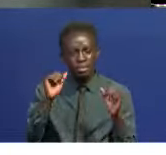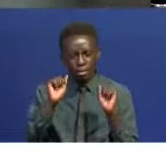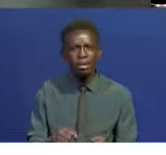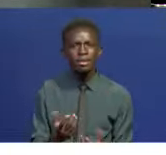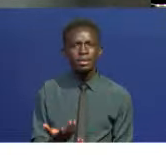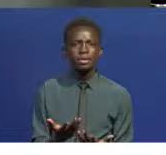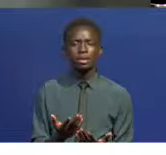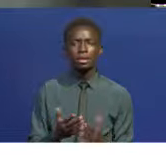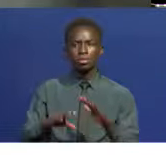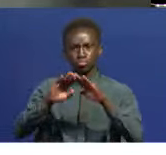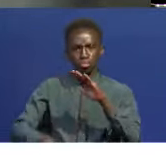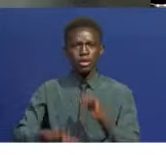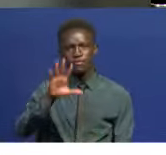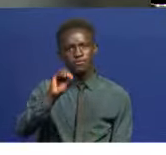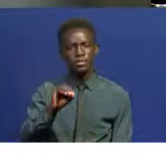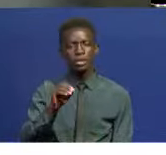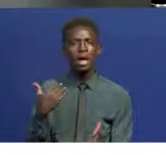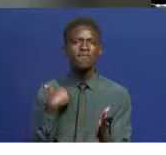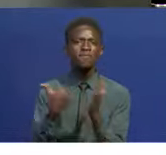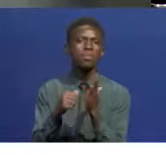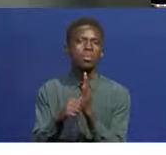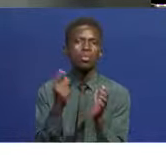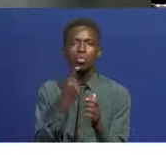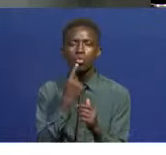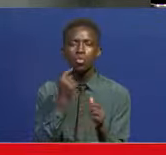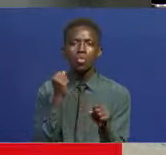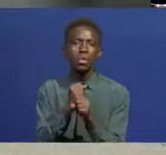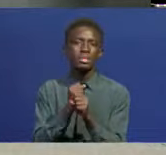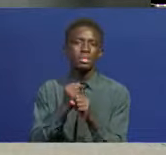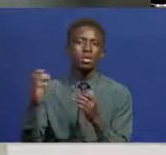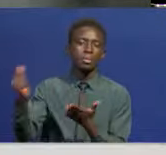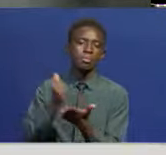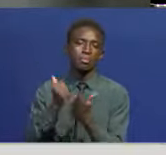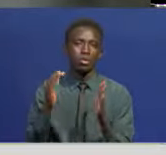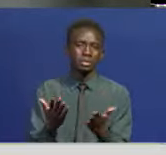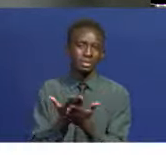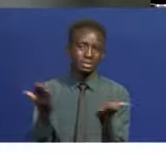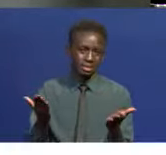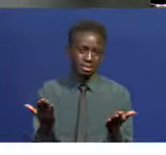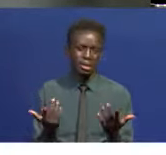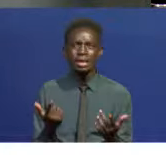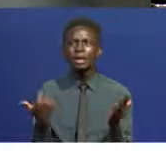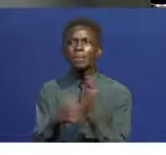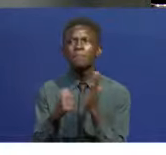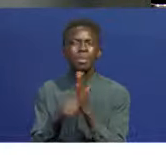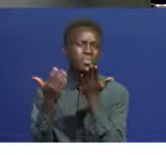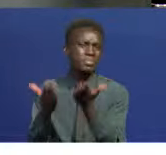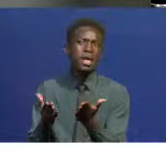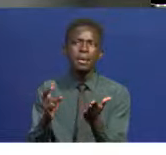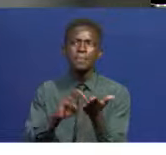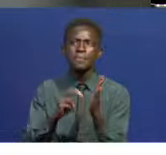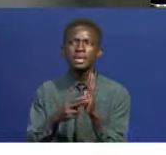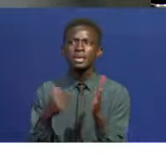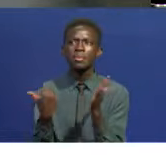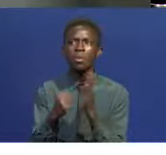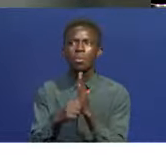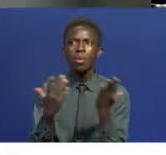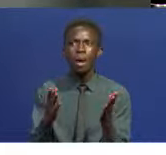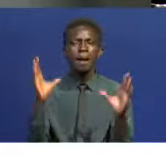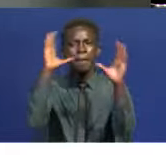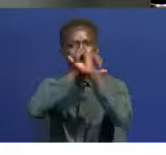than 50 issues an employee with the payslip. That is corruption. So what the problem in this industry has been lack of enforcement, number